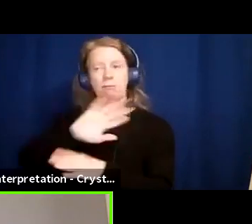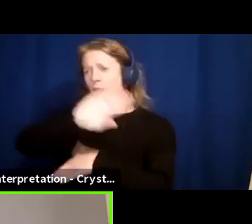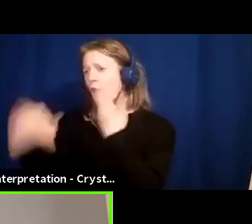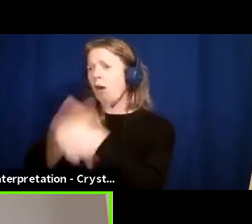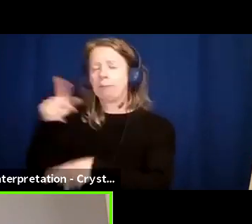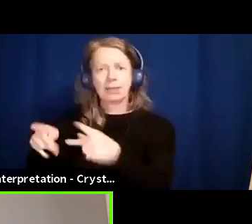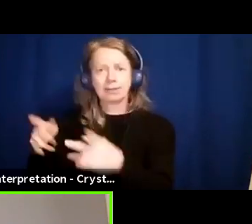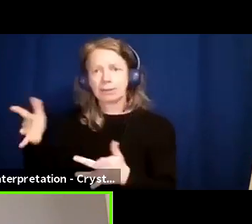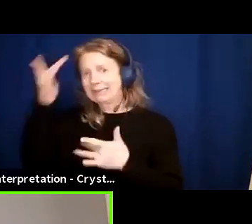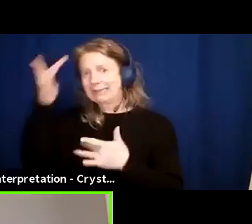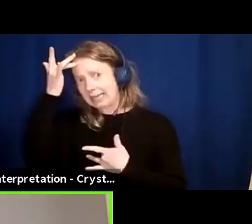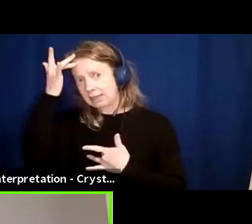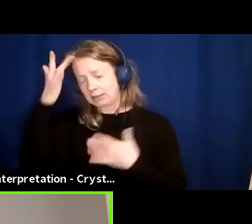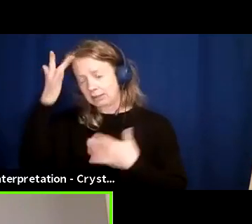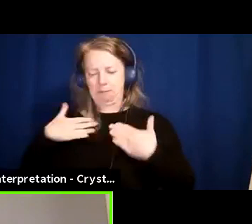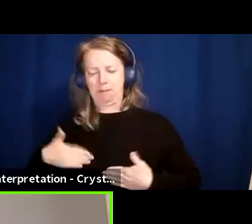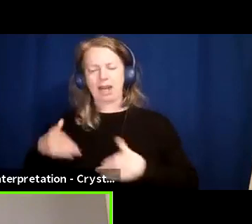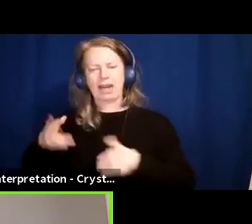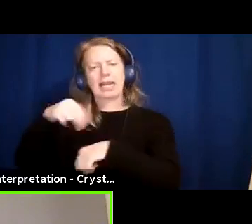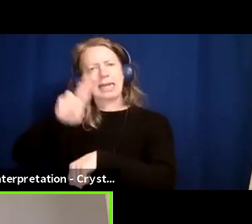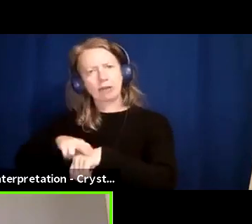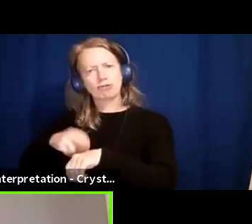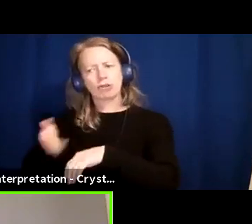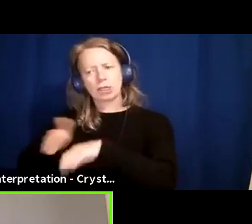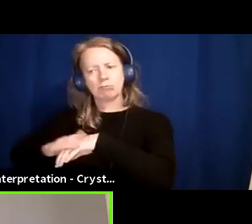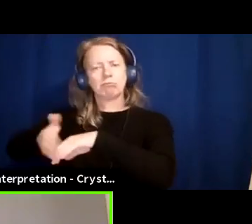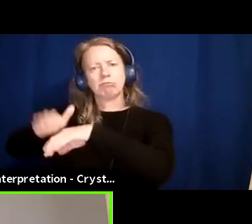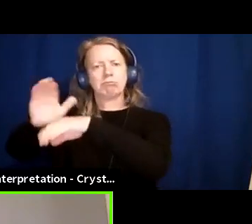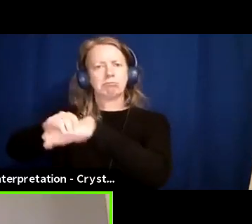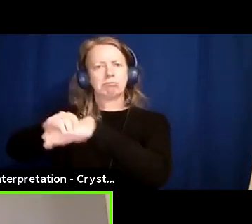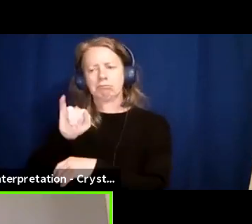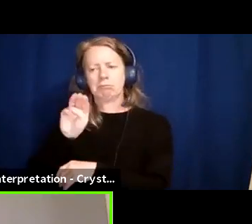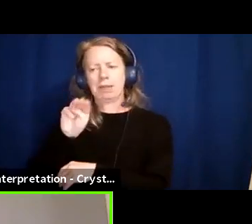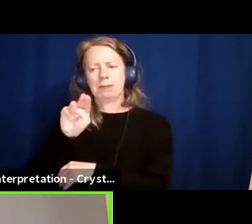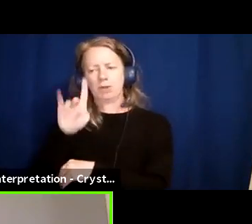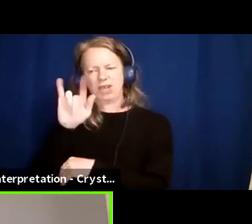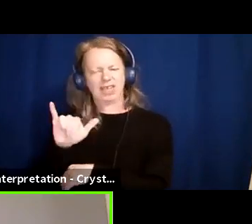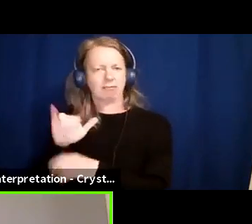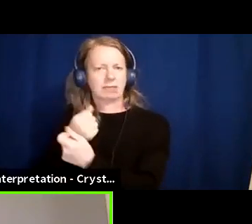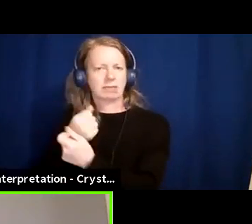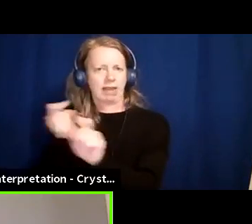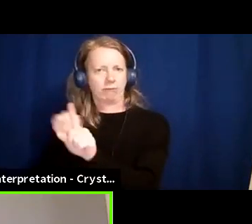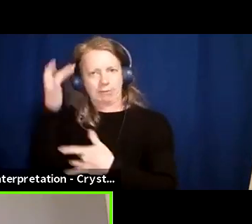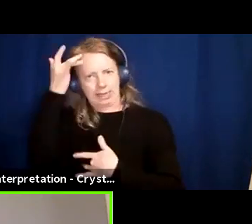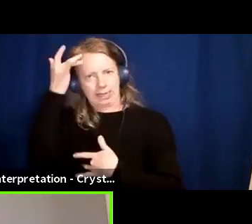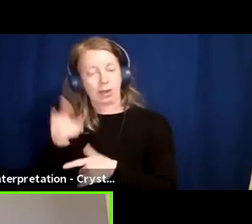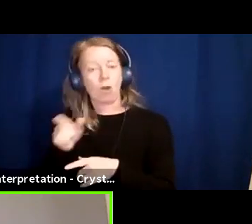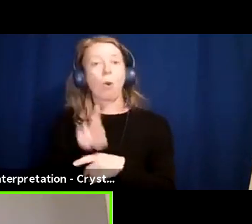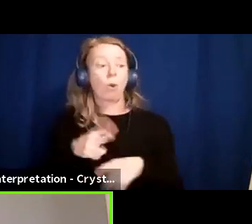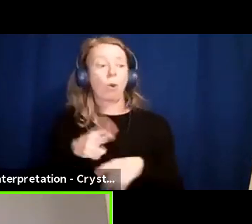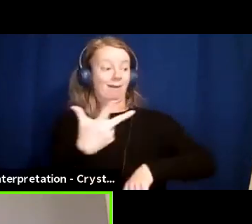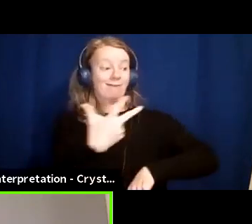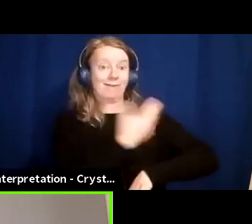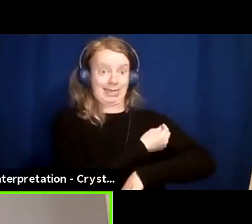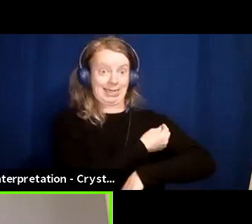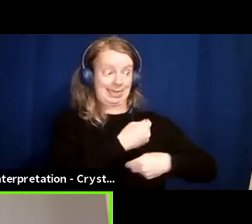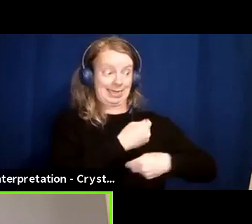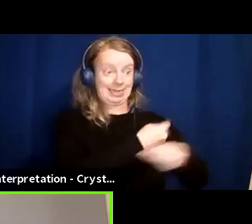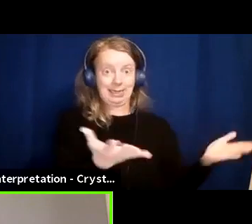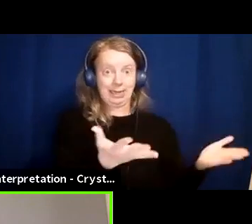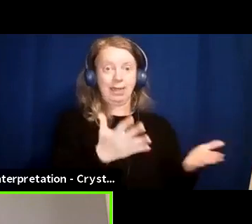immunity, or we distribute a vaccine that gives us immunity. But it just means that a certain percentage of